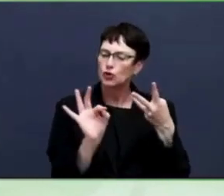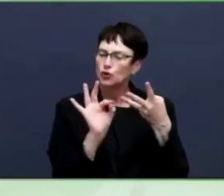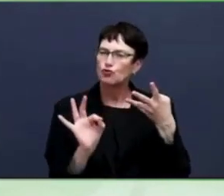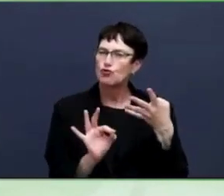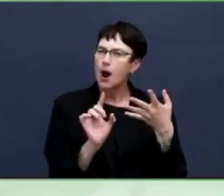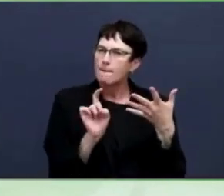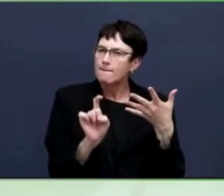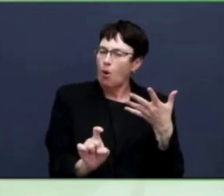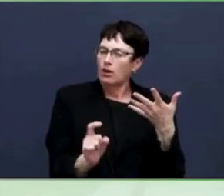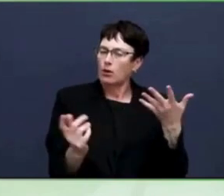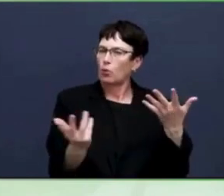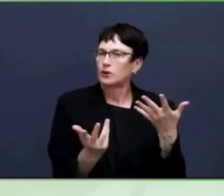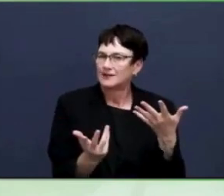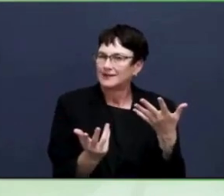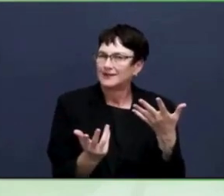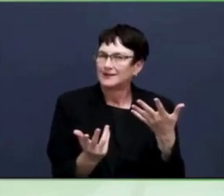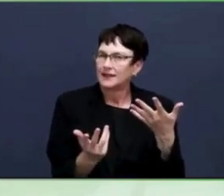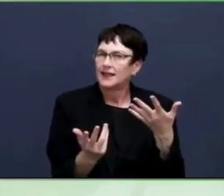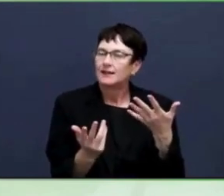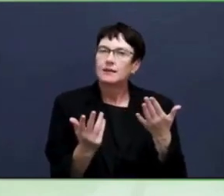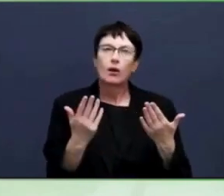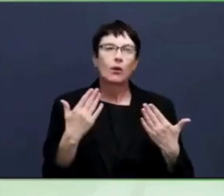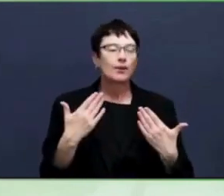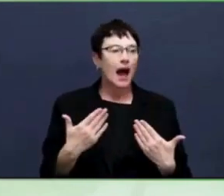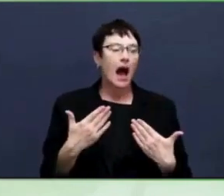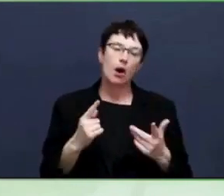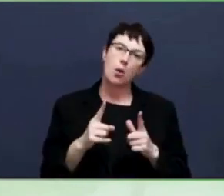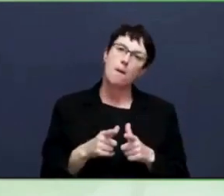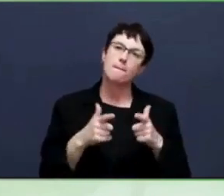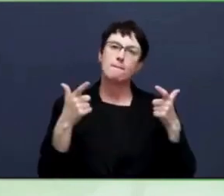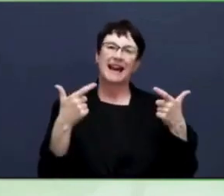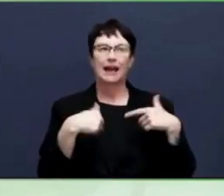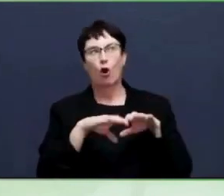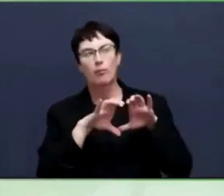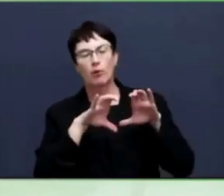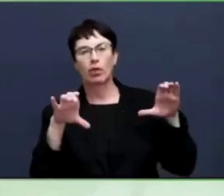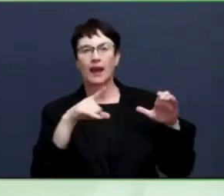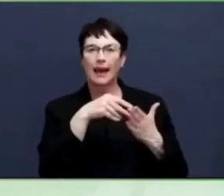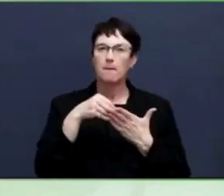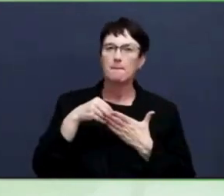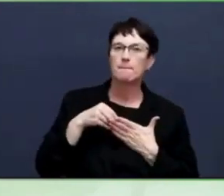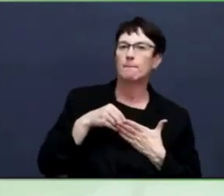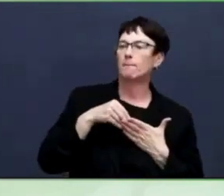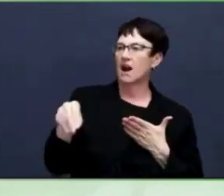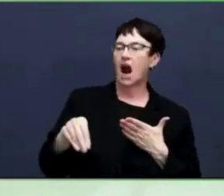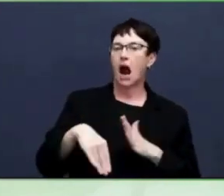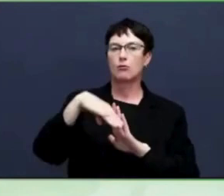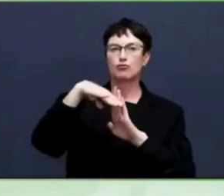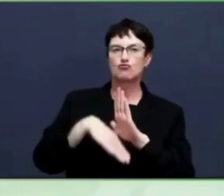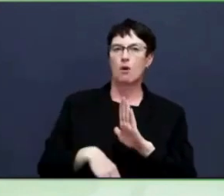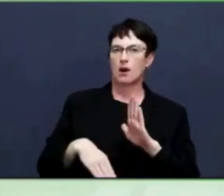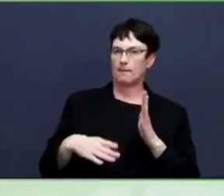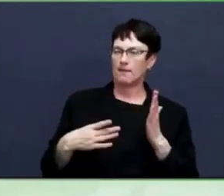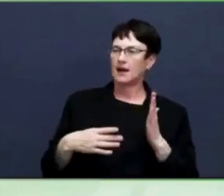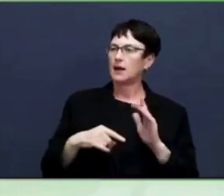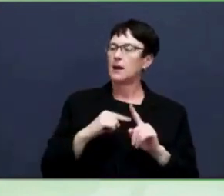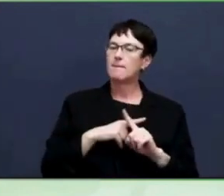leverage the purchasing power of these corporations, that would be really helpful. because they're not asking the right questions at